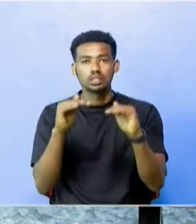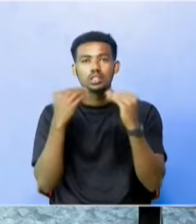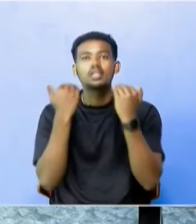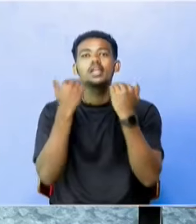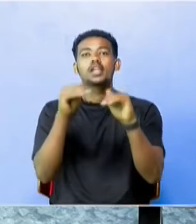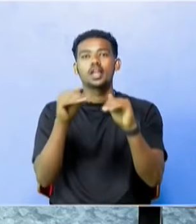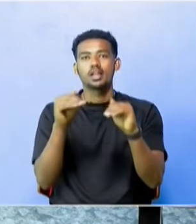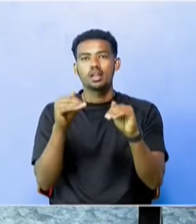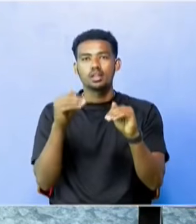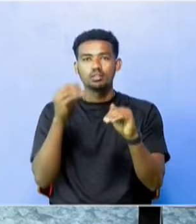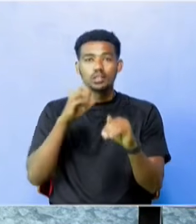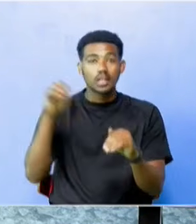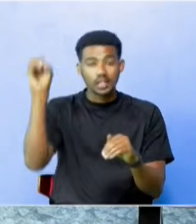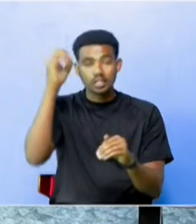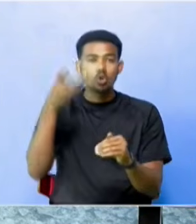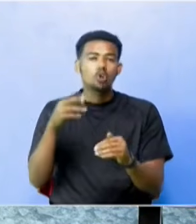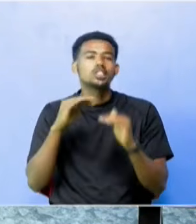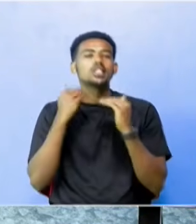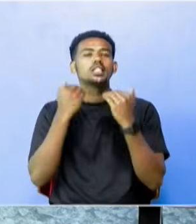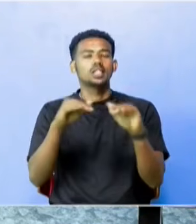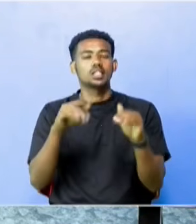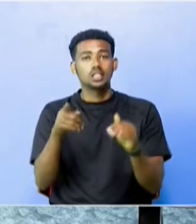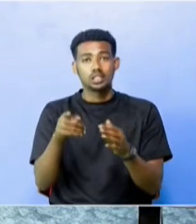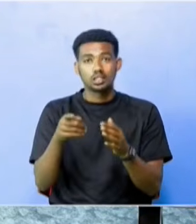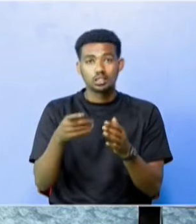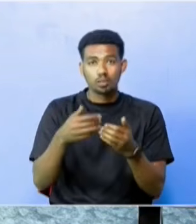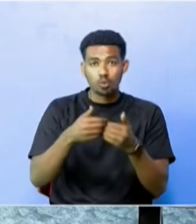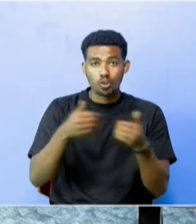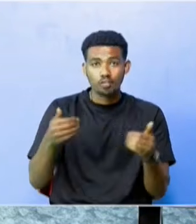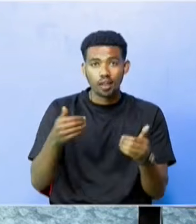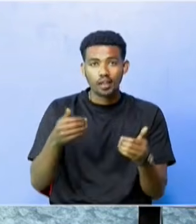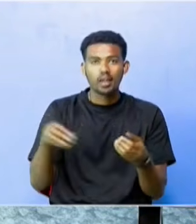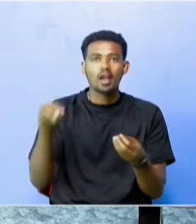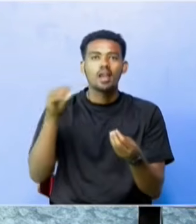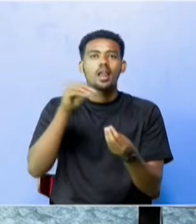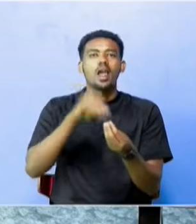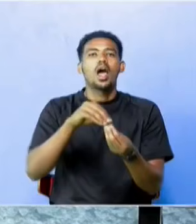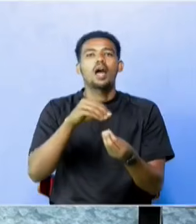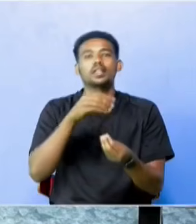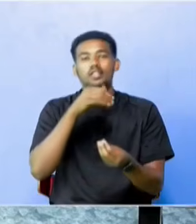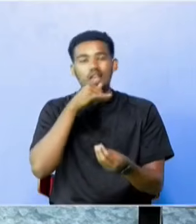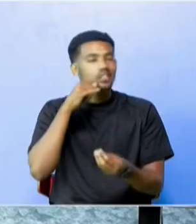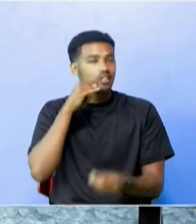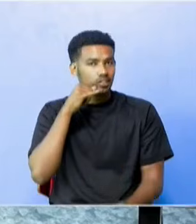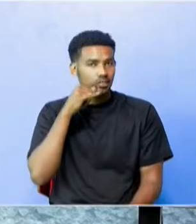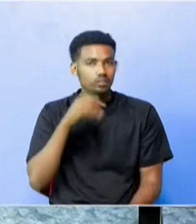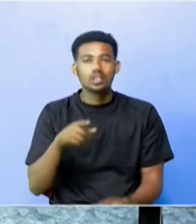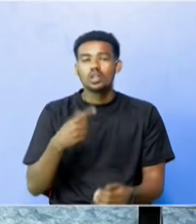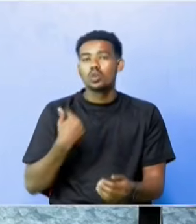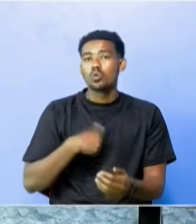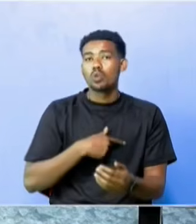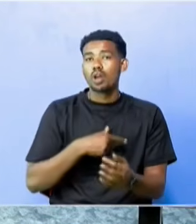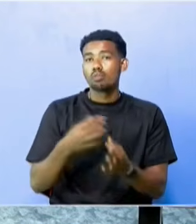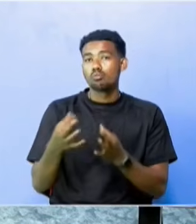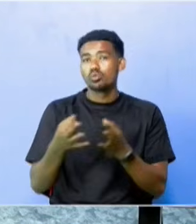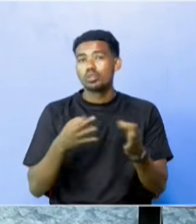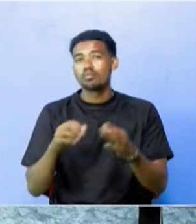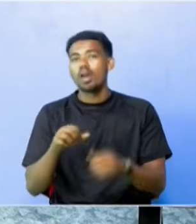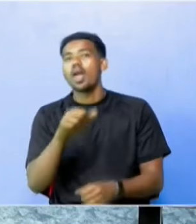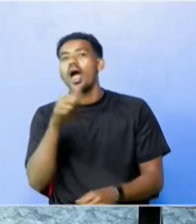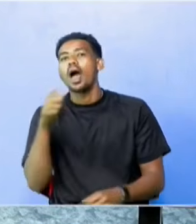So this time we are what? Modifying an adjective. Over there, we were modifying